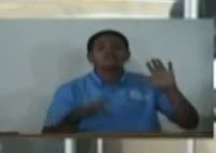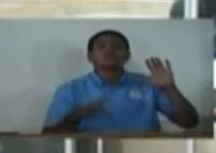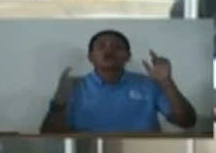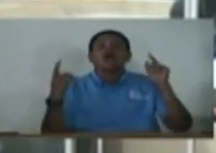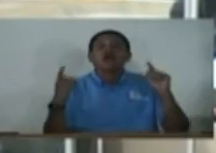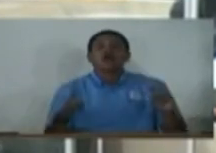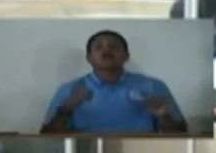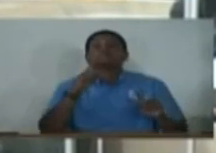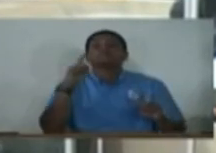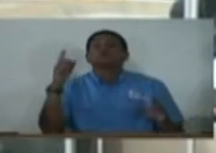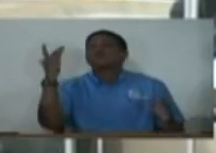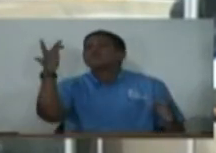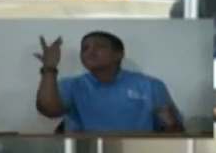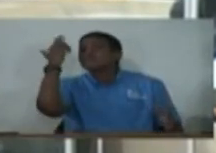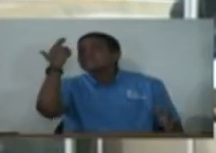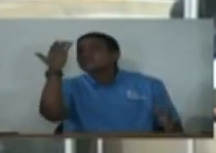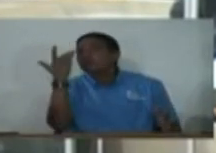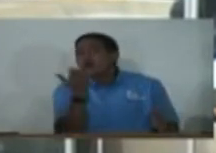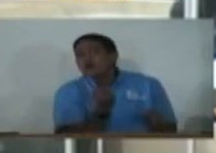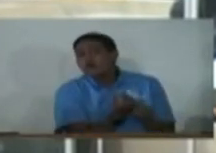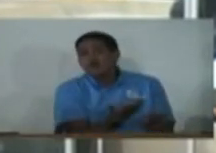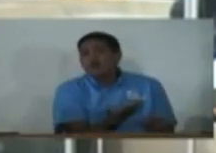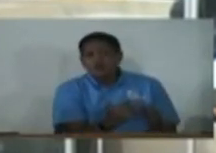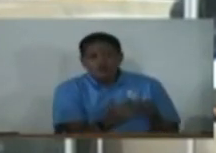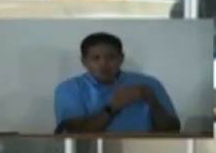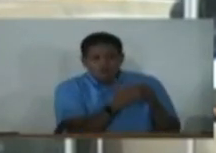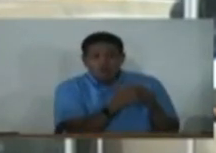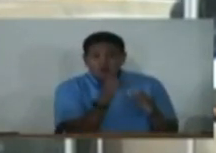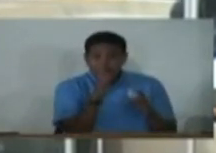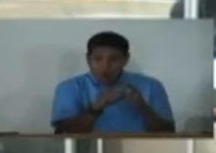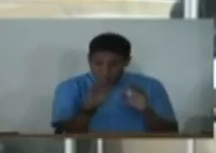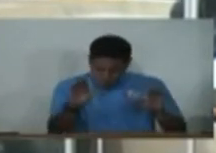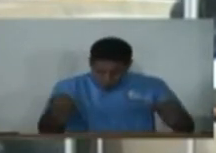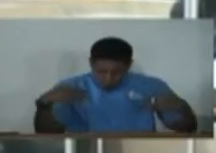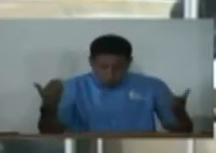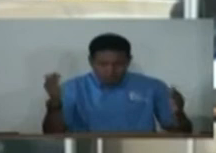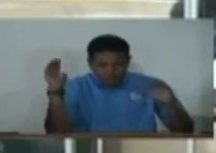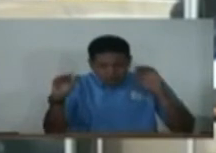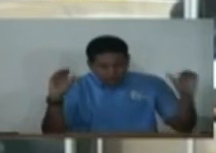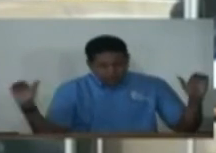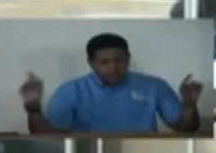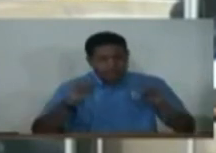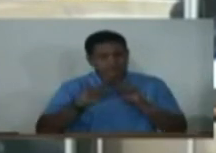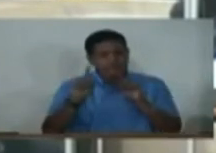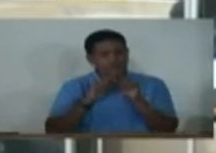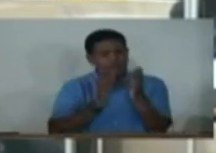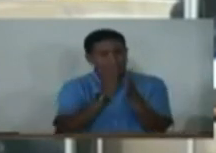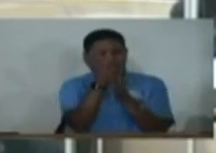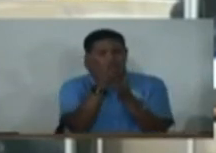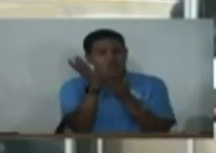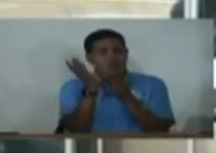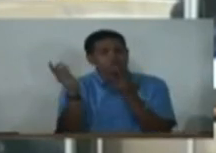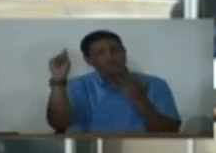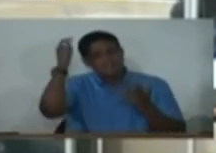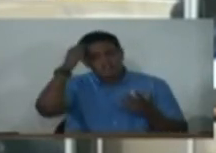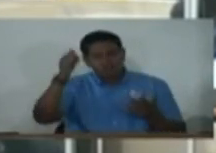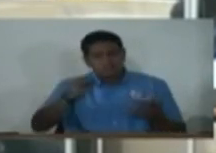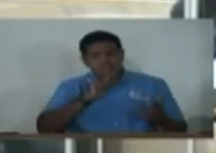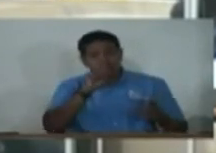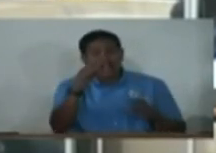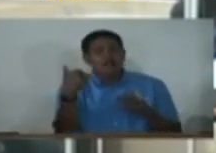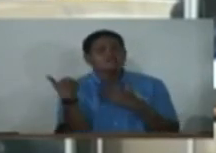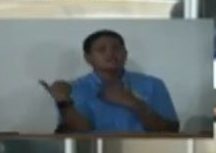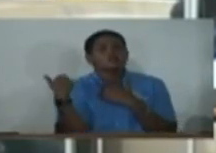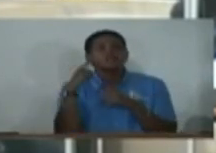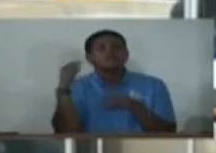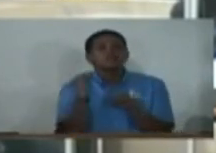the circumstances, and reinforced to the various arms of the state that have a duty to